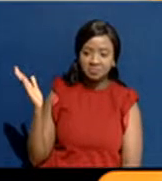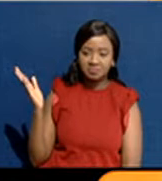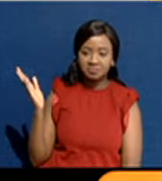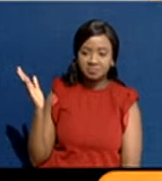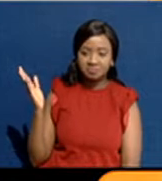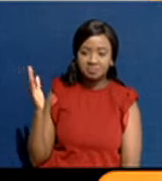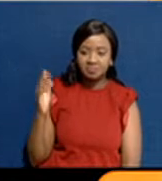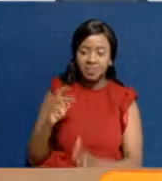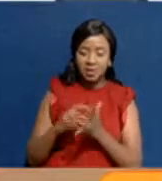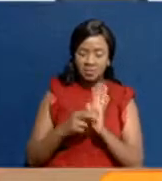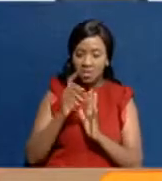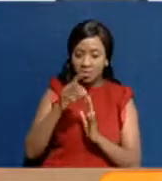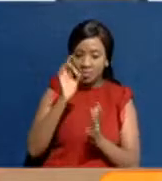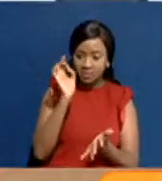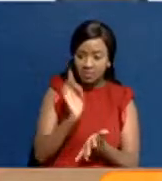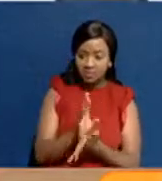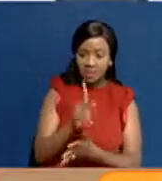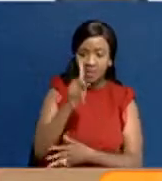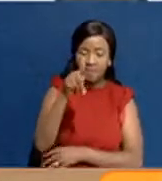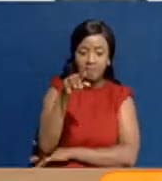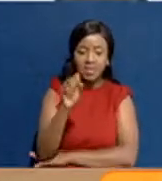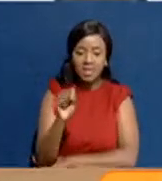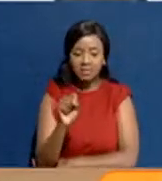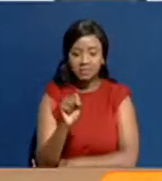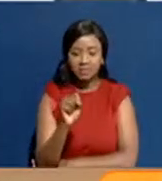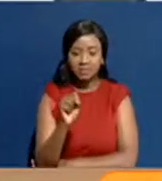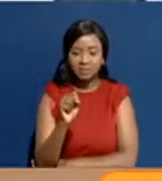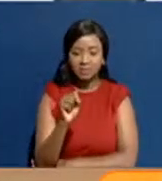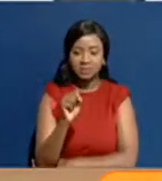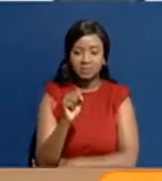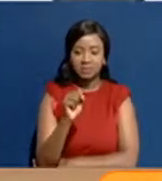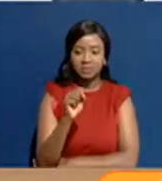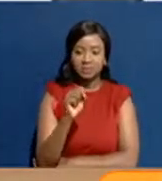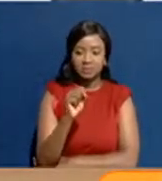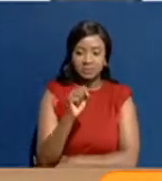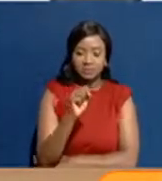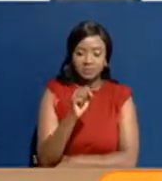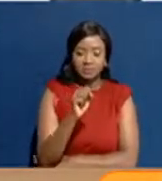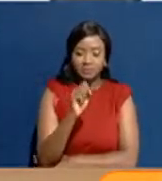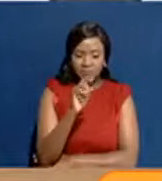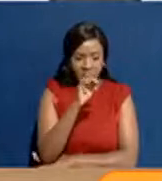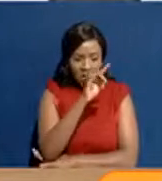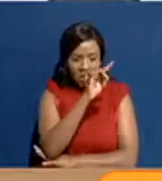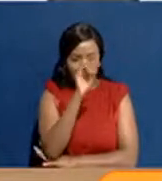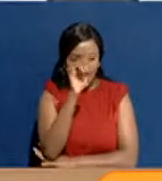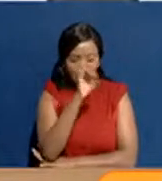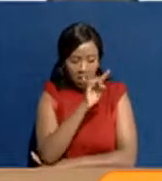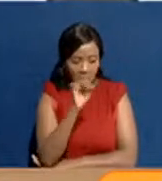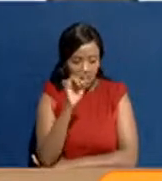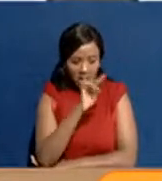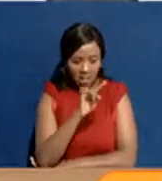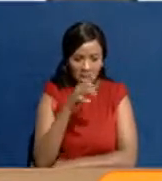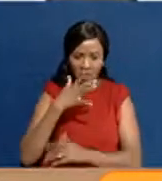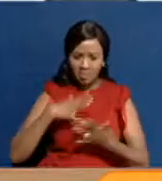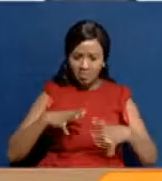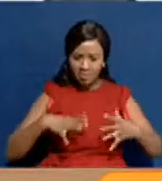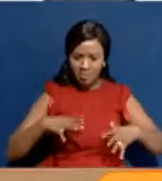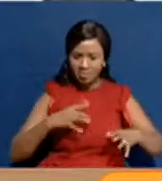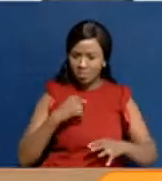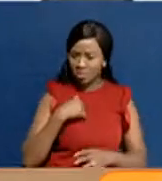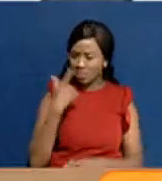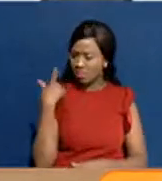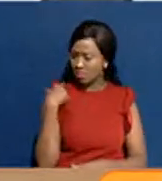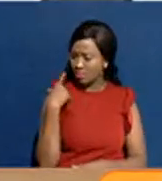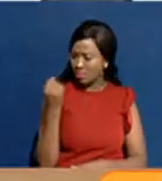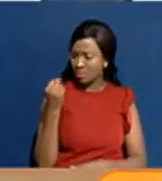a principal secretary. Mm. Rather. And you look at the communication trail. These are your officers. These are people you swore in just the other